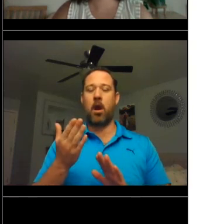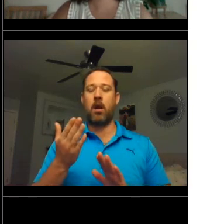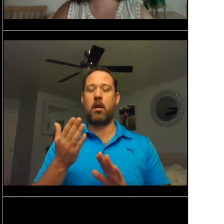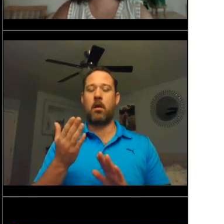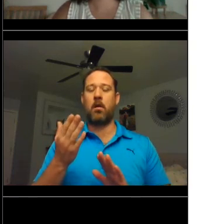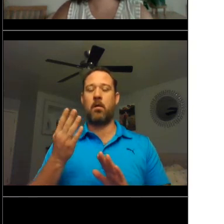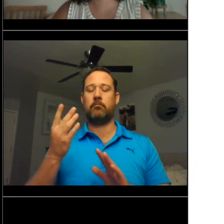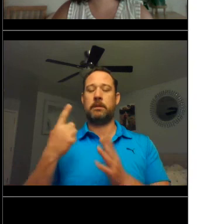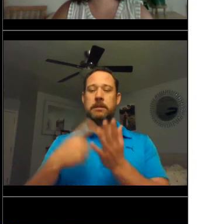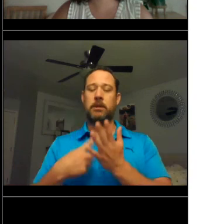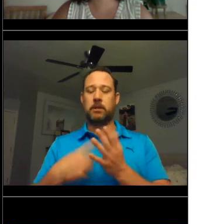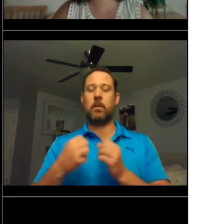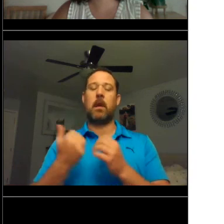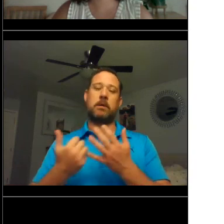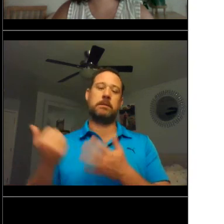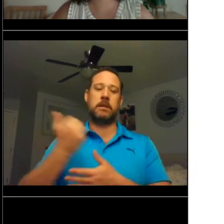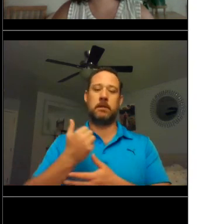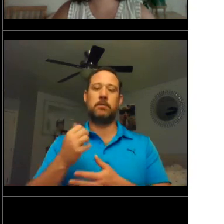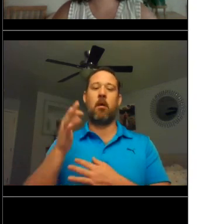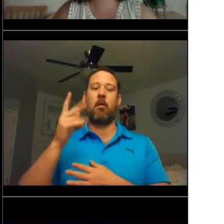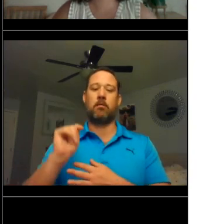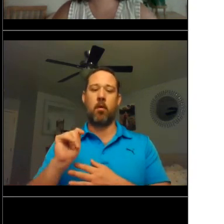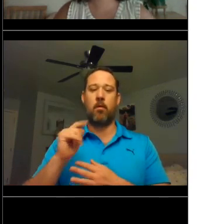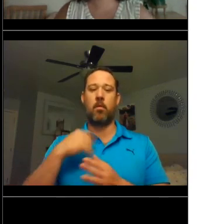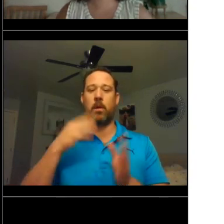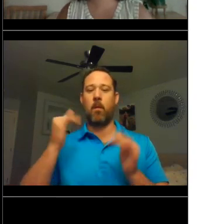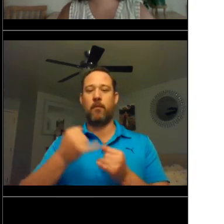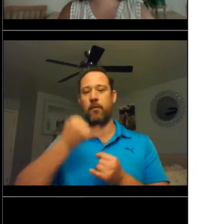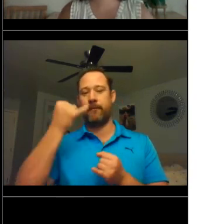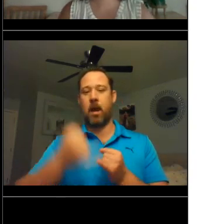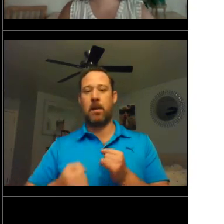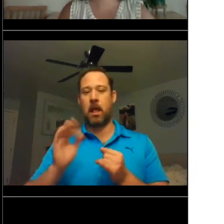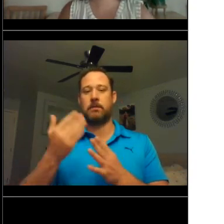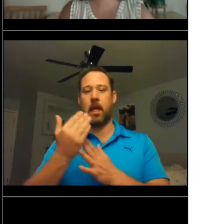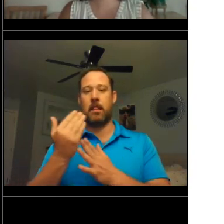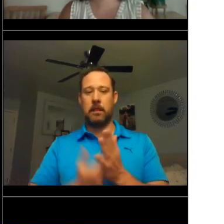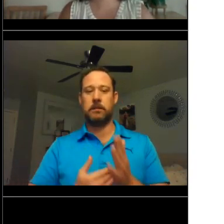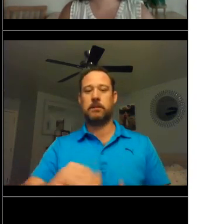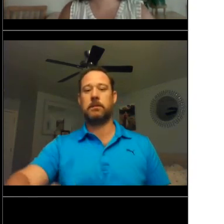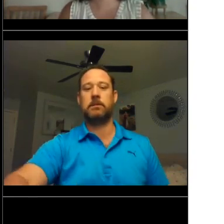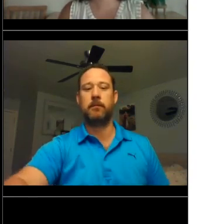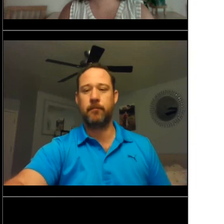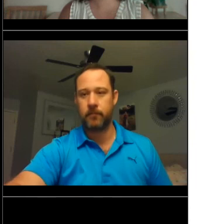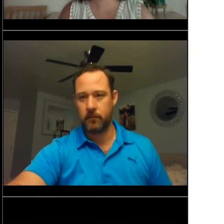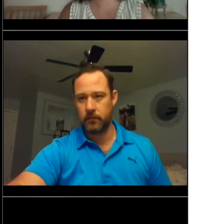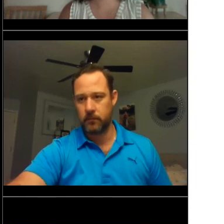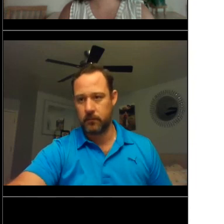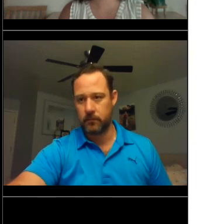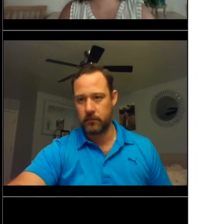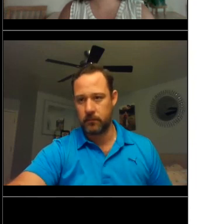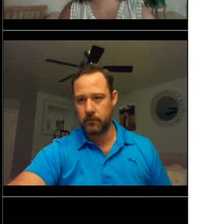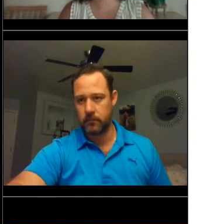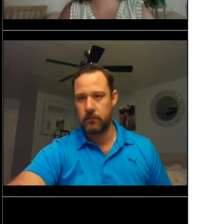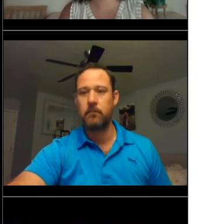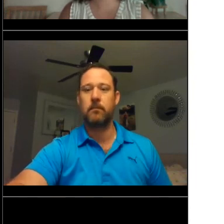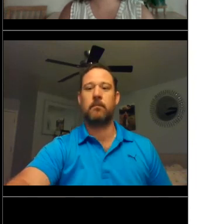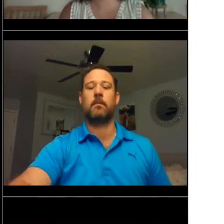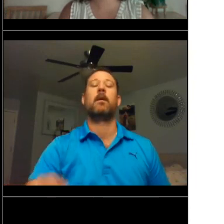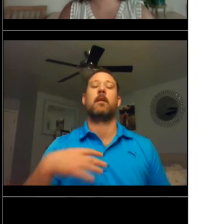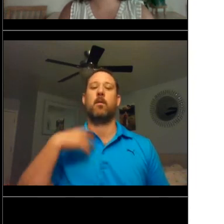exec management team. So in October, we're hoping to finalize that list. And then we'll also look at